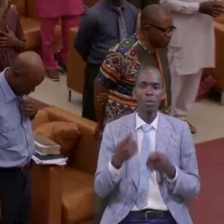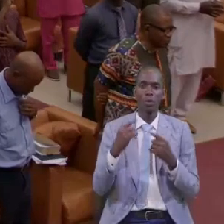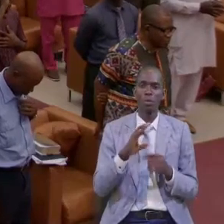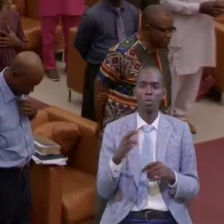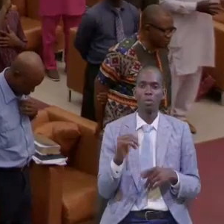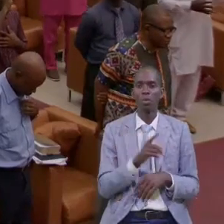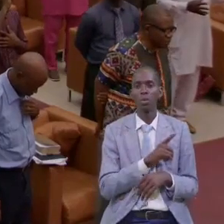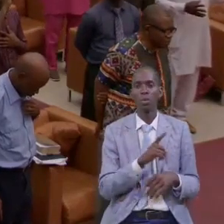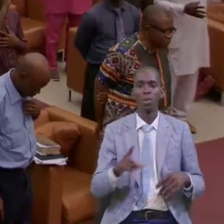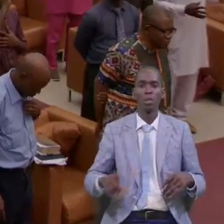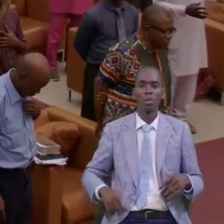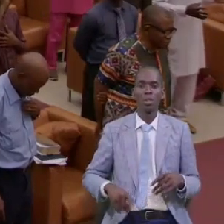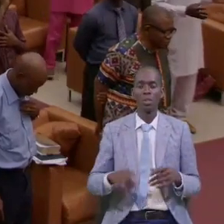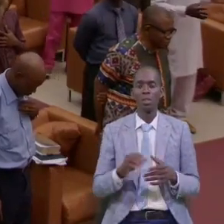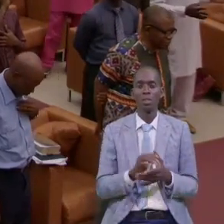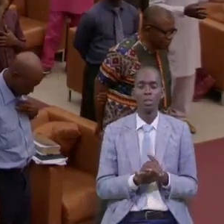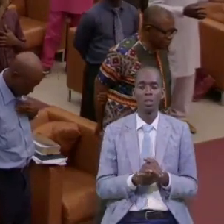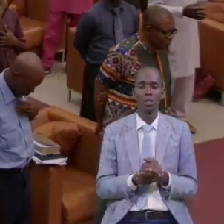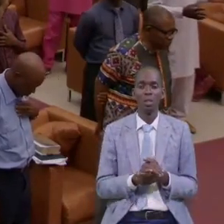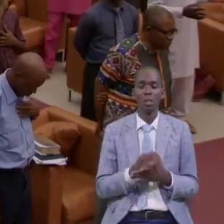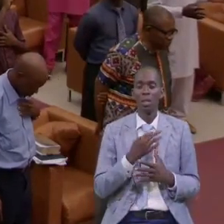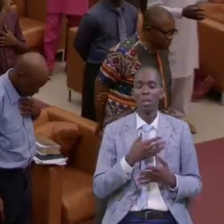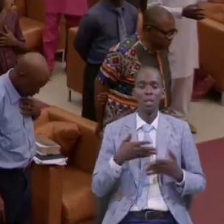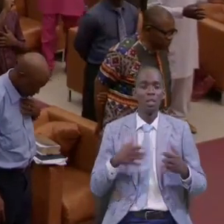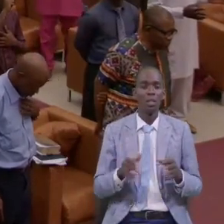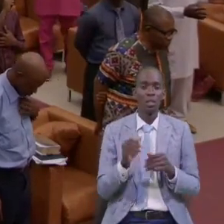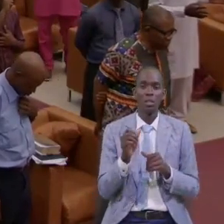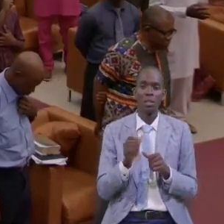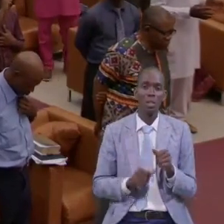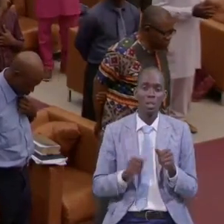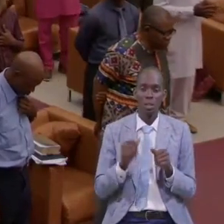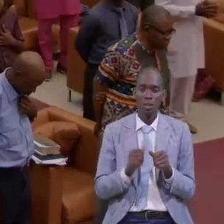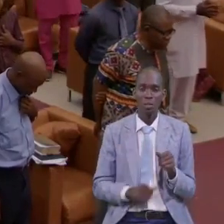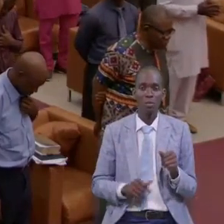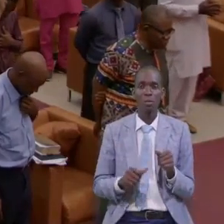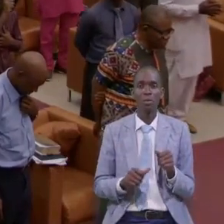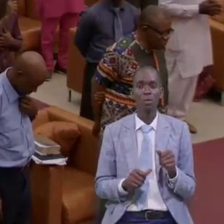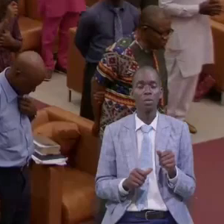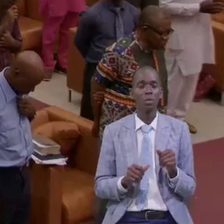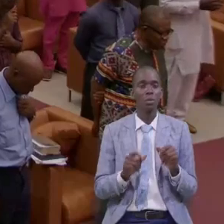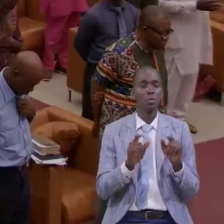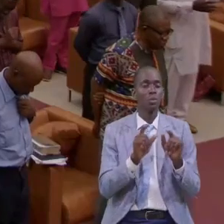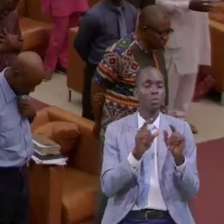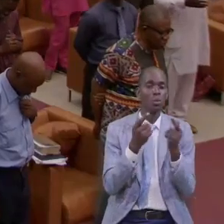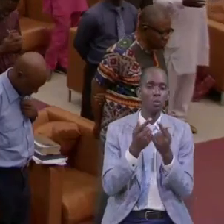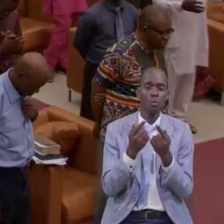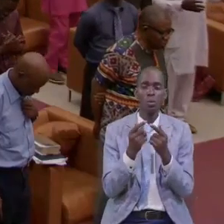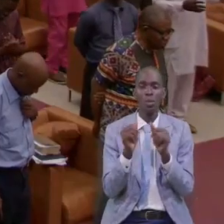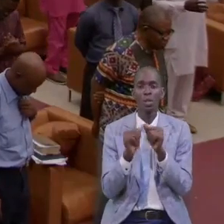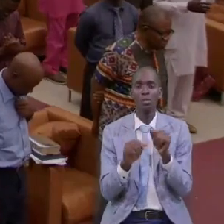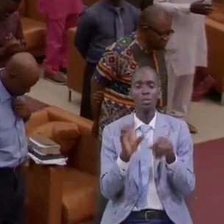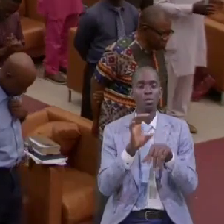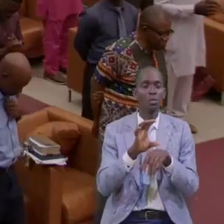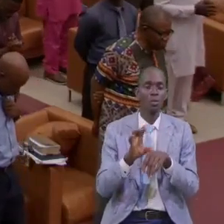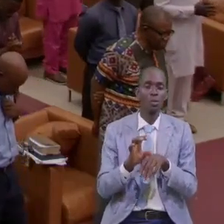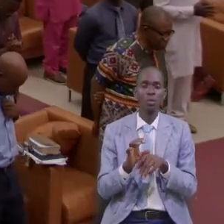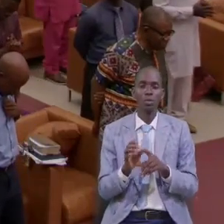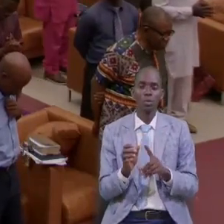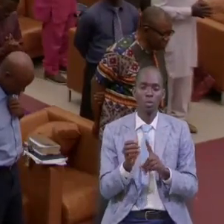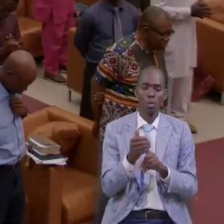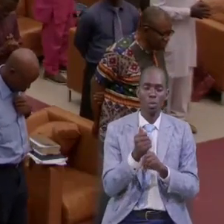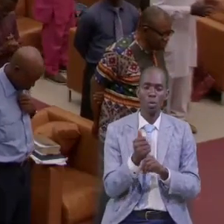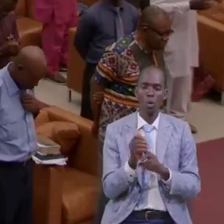Lord. And let every assembly hold on to the word as if you